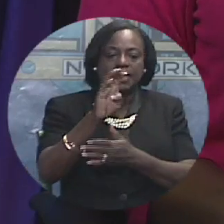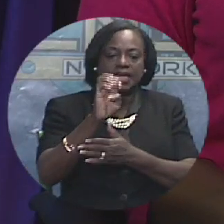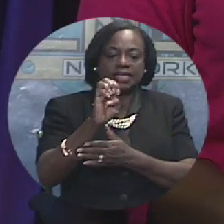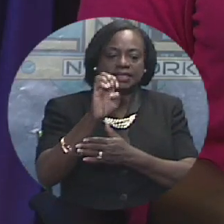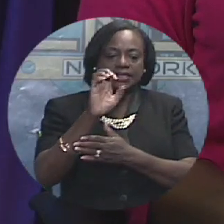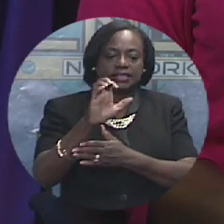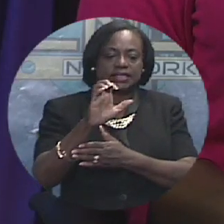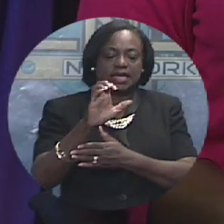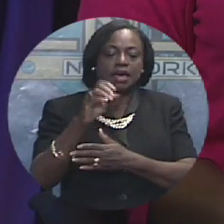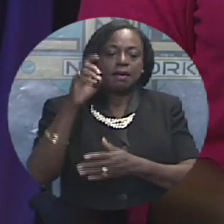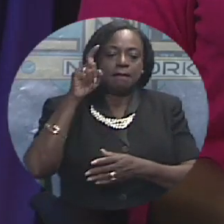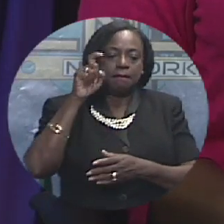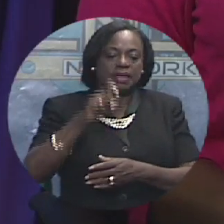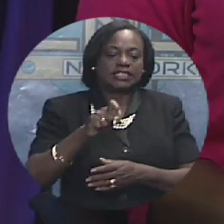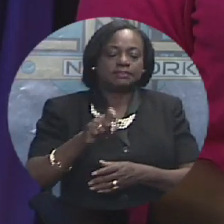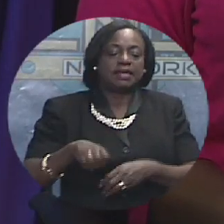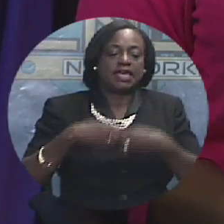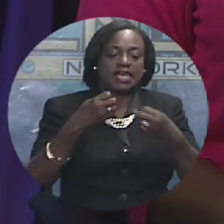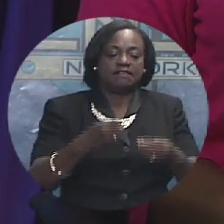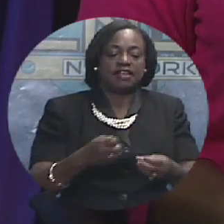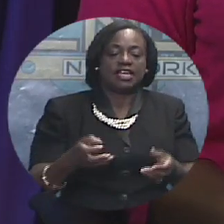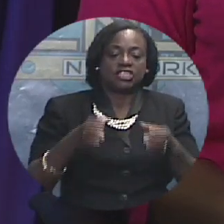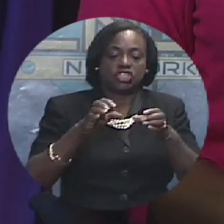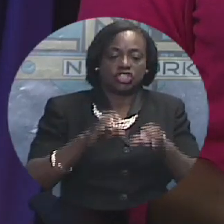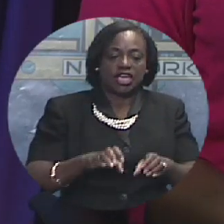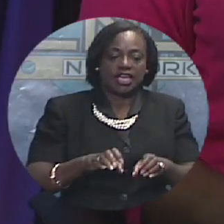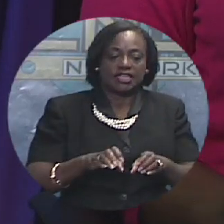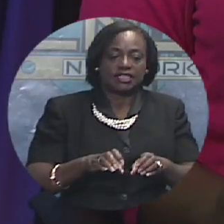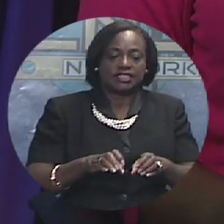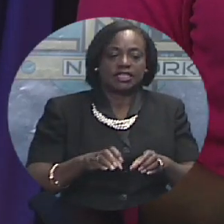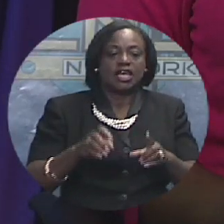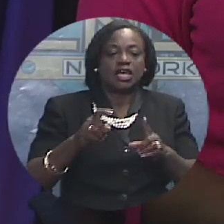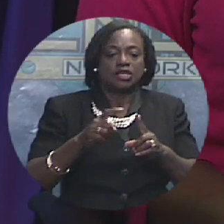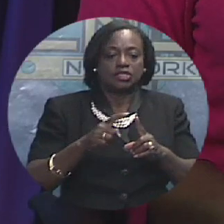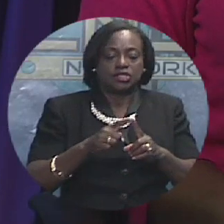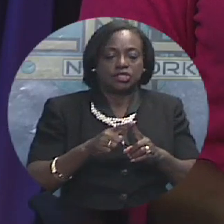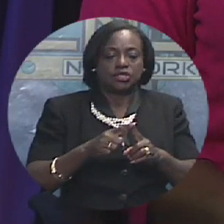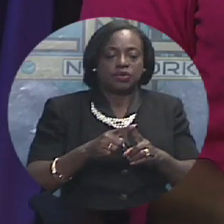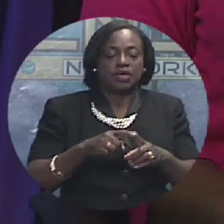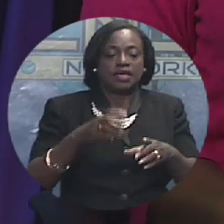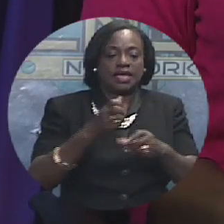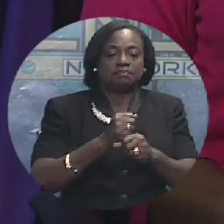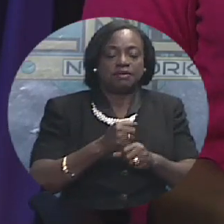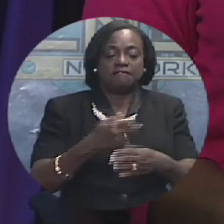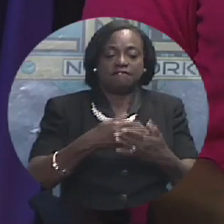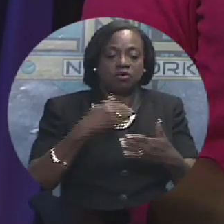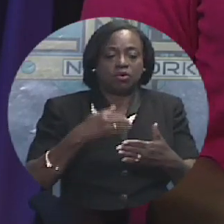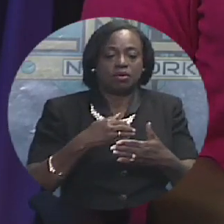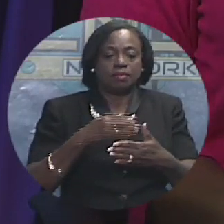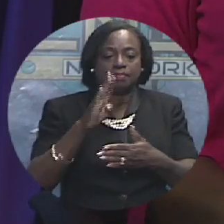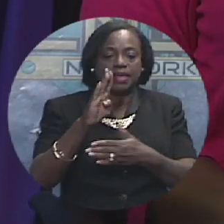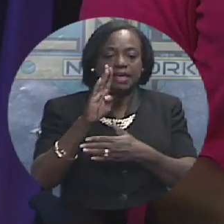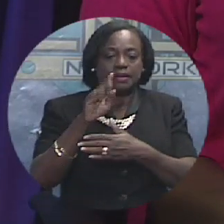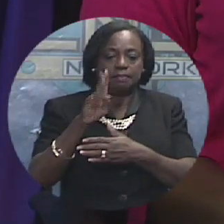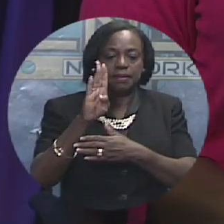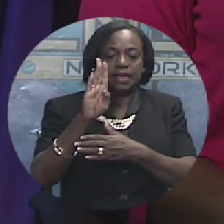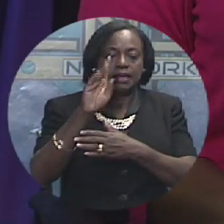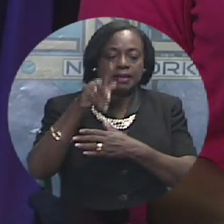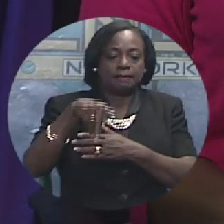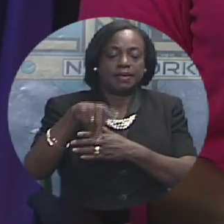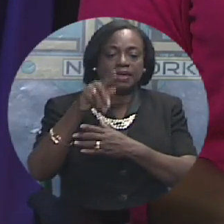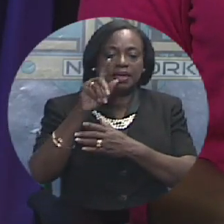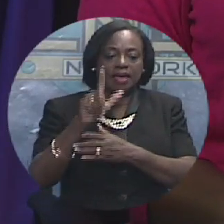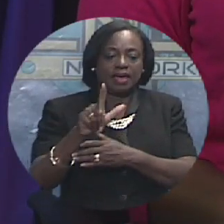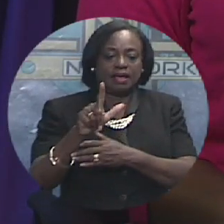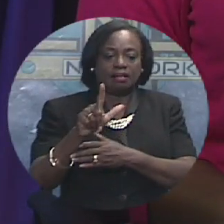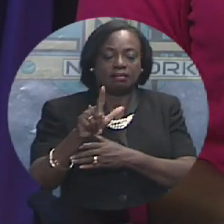to implement its strategies to reform electricity in the country before critics take aim at the power company. Mr. Christie took issue with